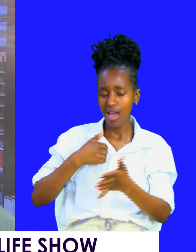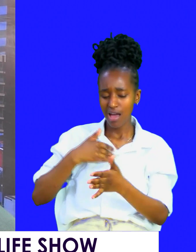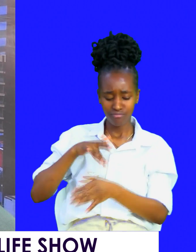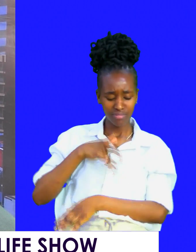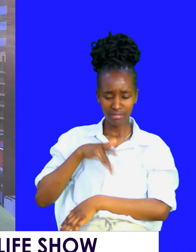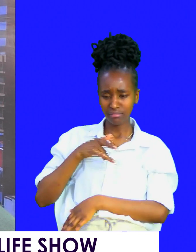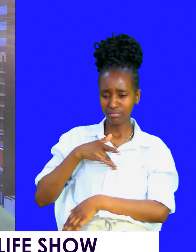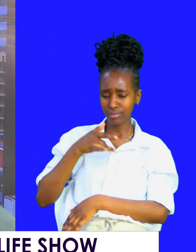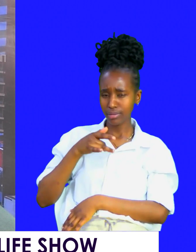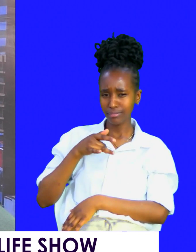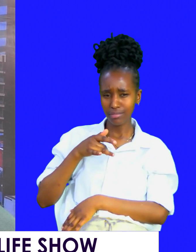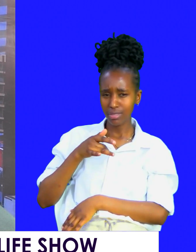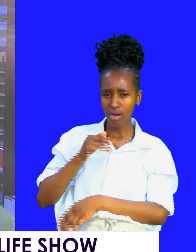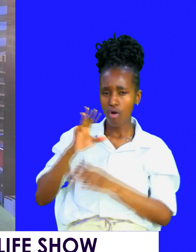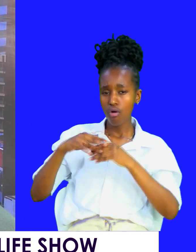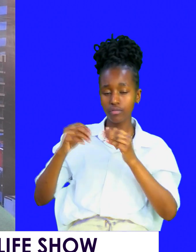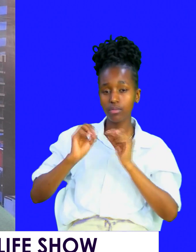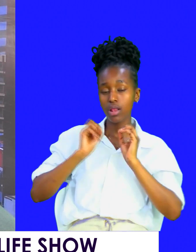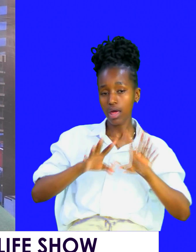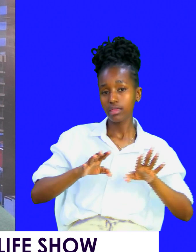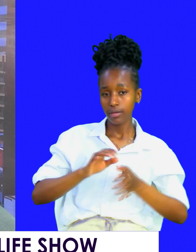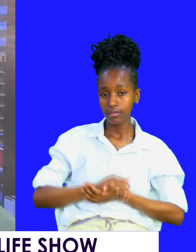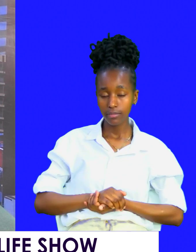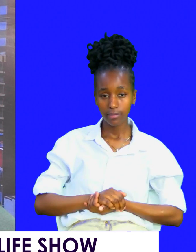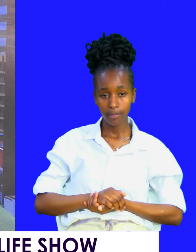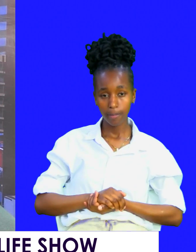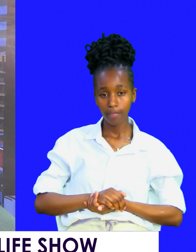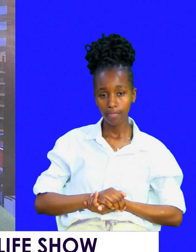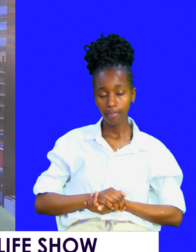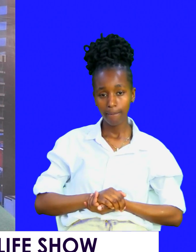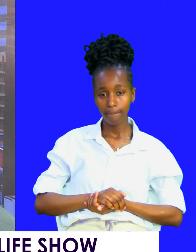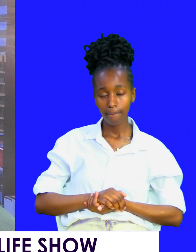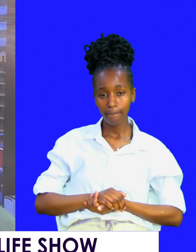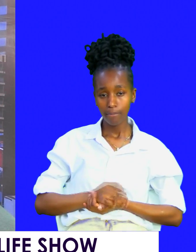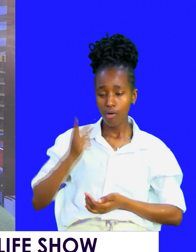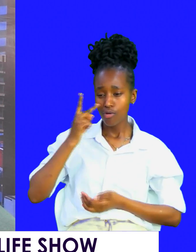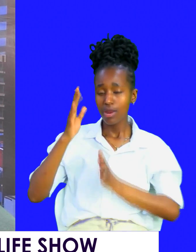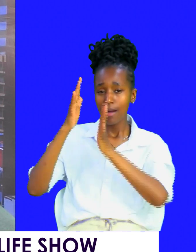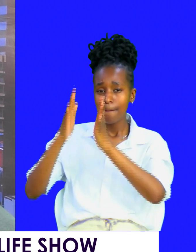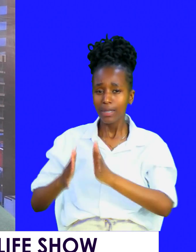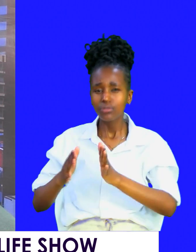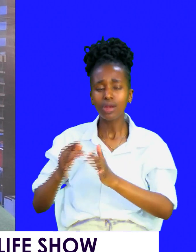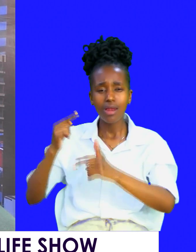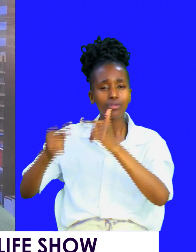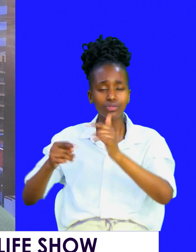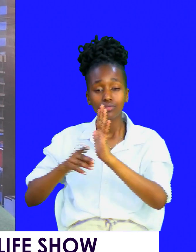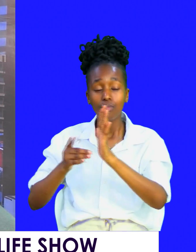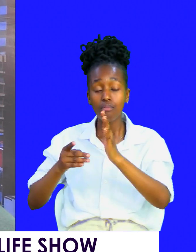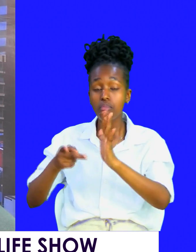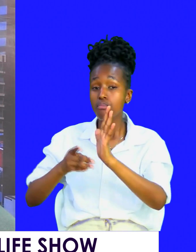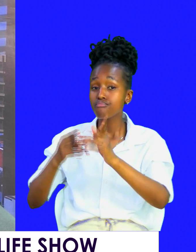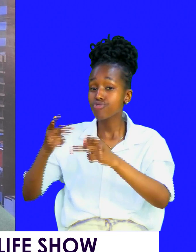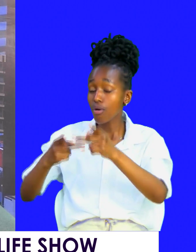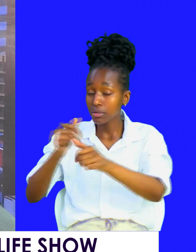by somebody's luck, I mean L-U-C-K, someone making it, and you're being threatened by it, you are in the school